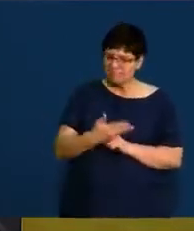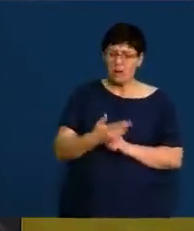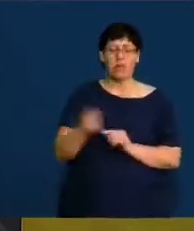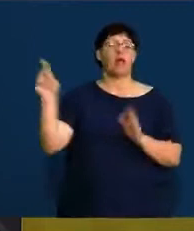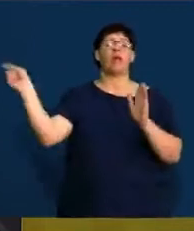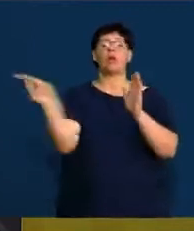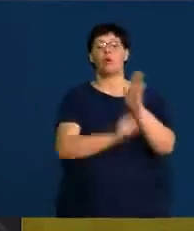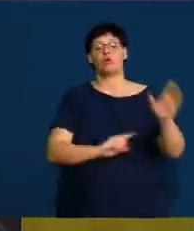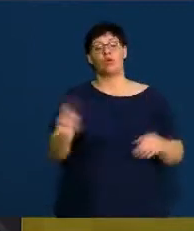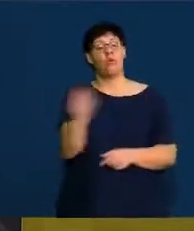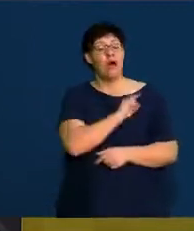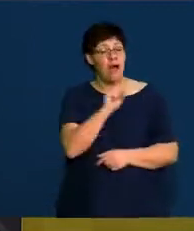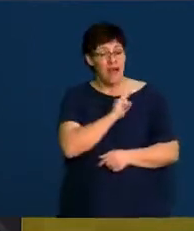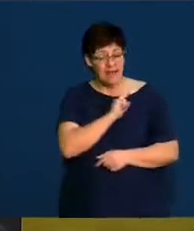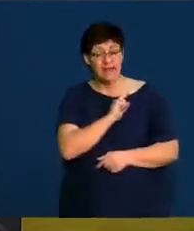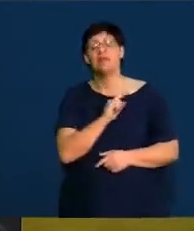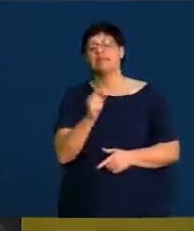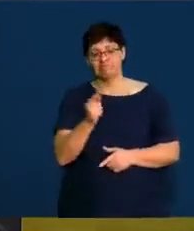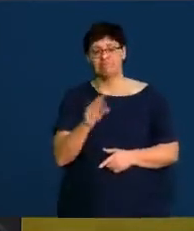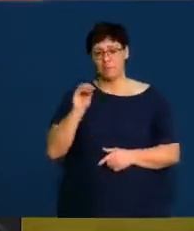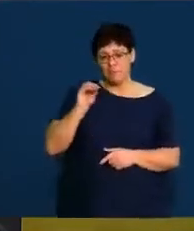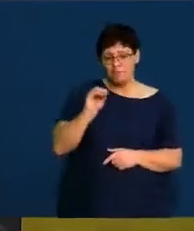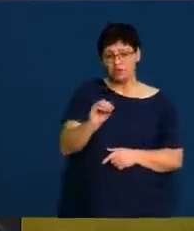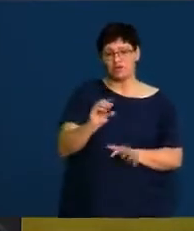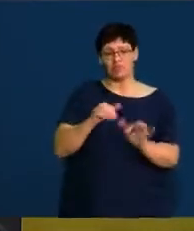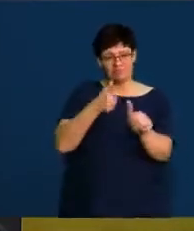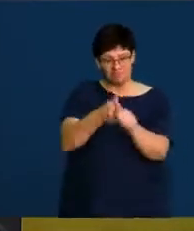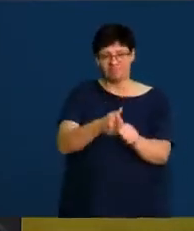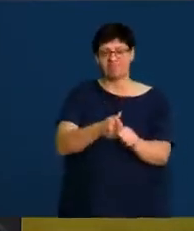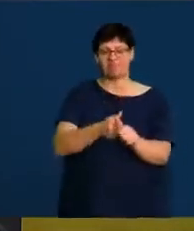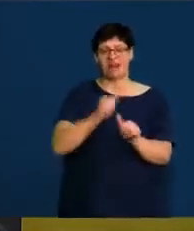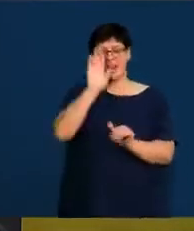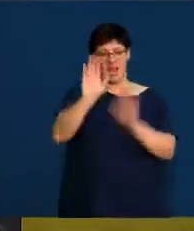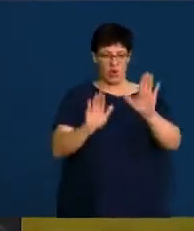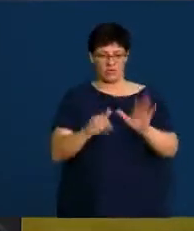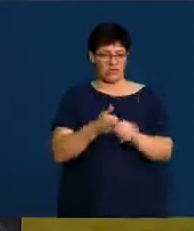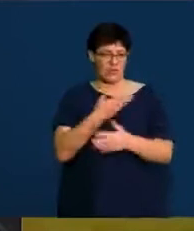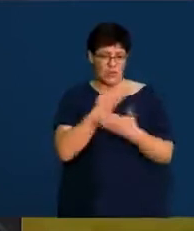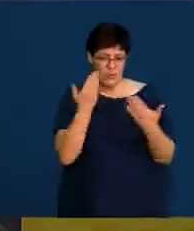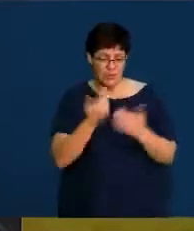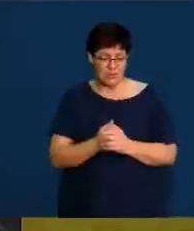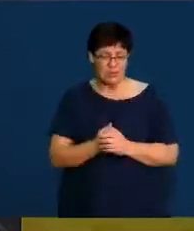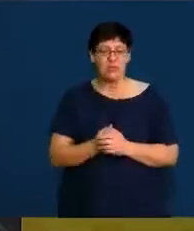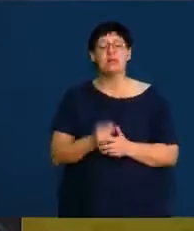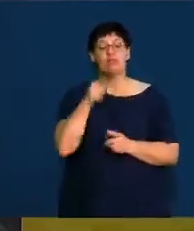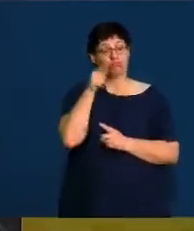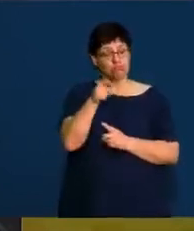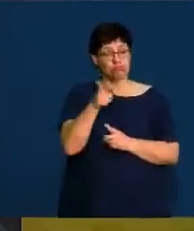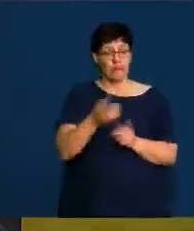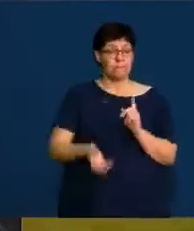lost marks purely because they did not follow a logical layout. In order for you to get better at